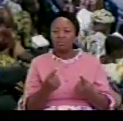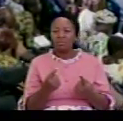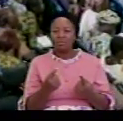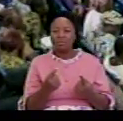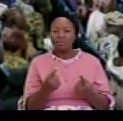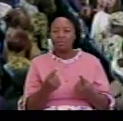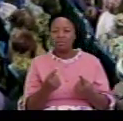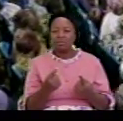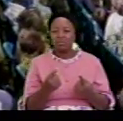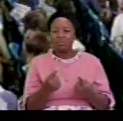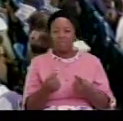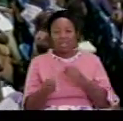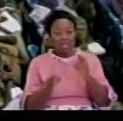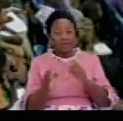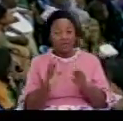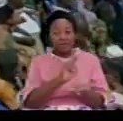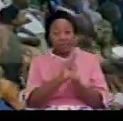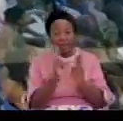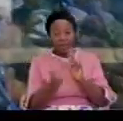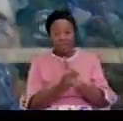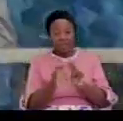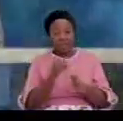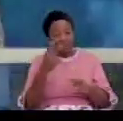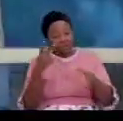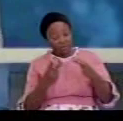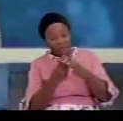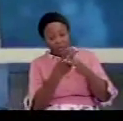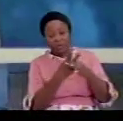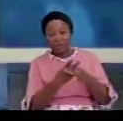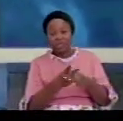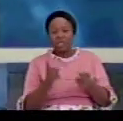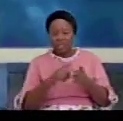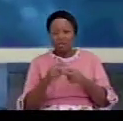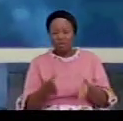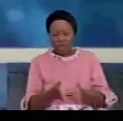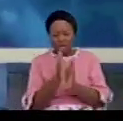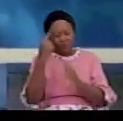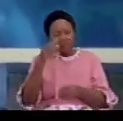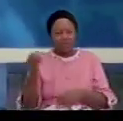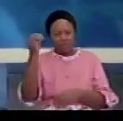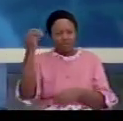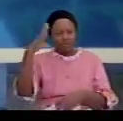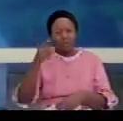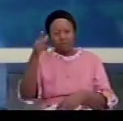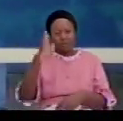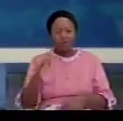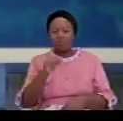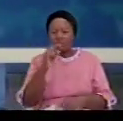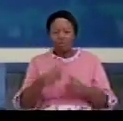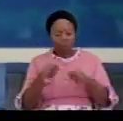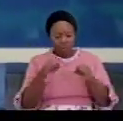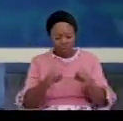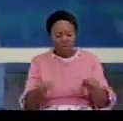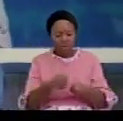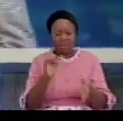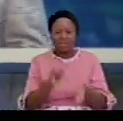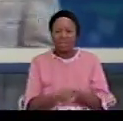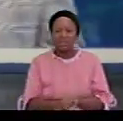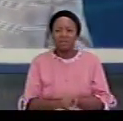If repentance is transparent, you ask for the grace of God not to continue like that.